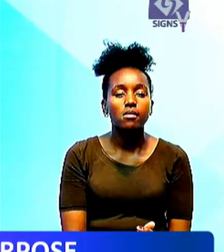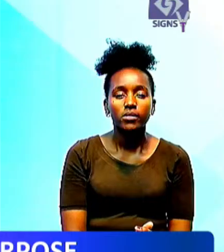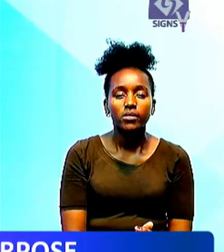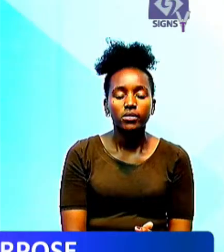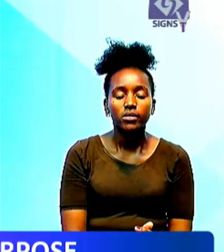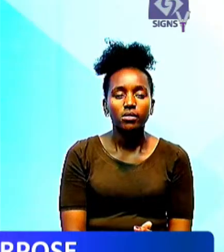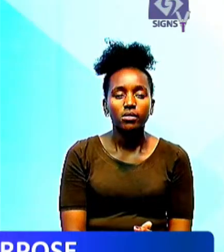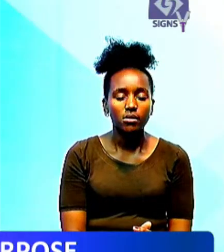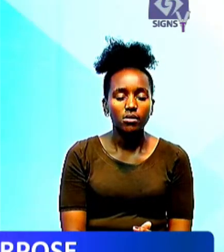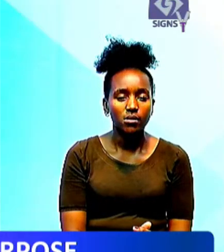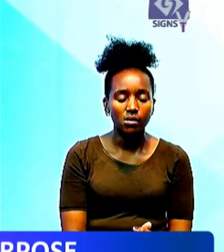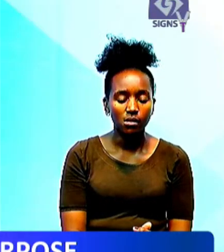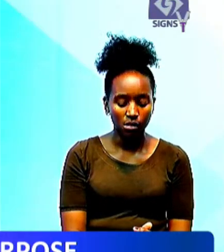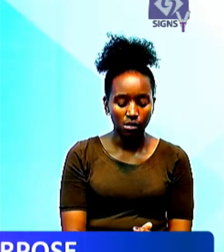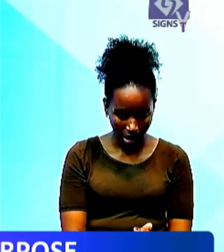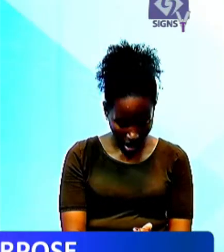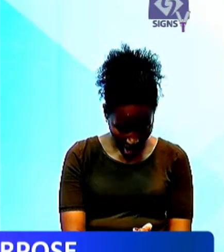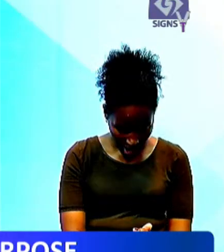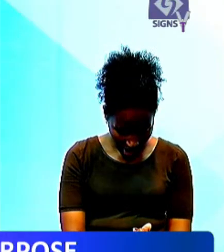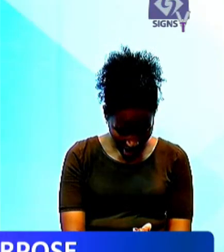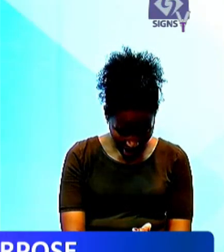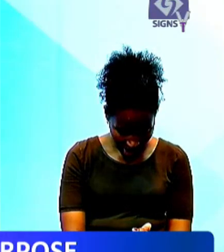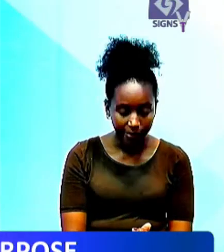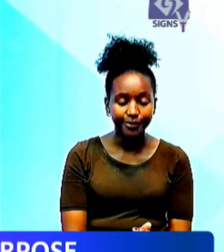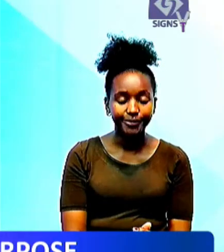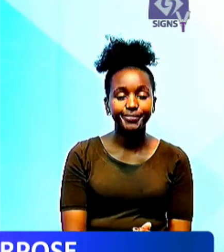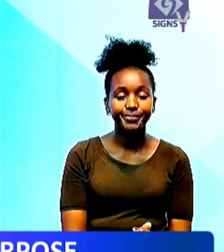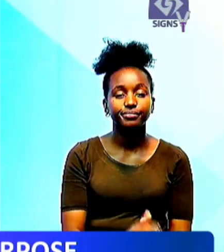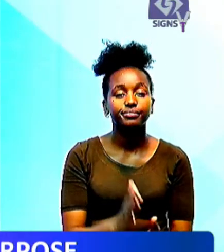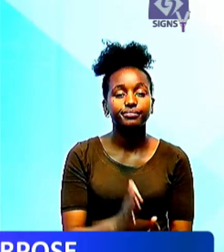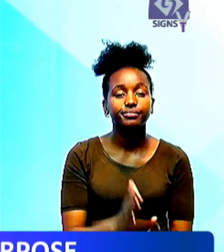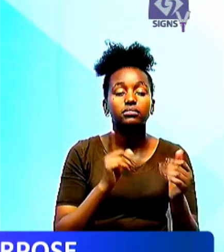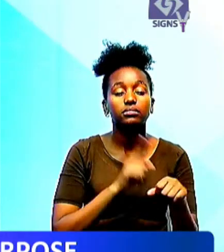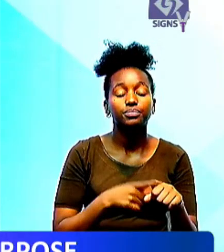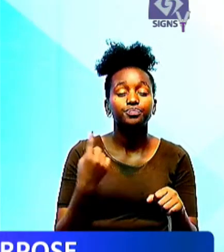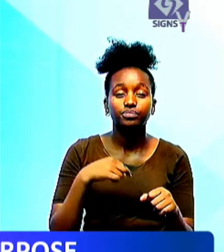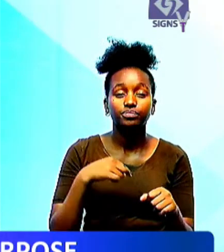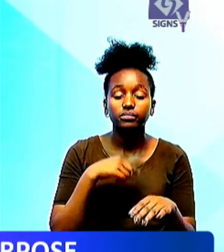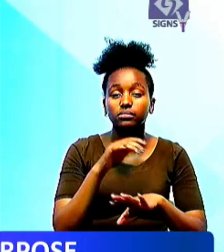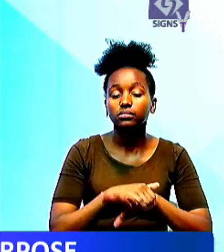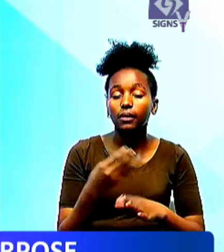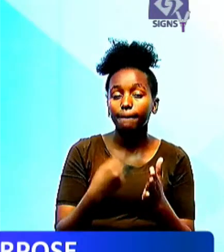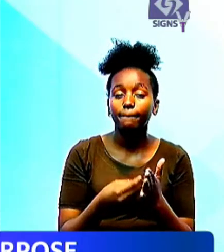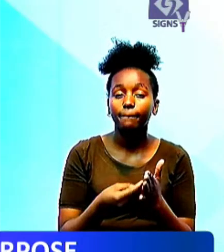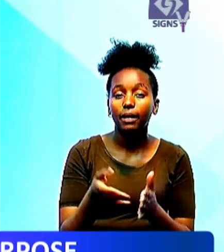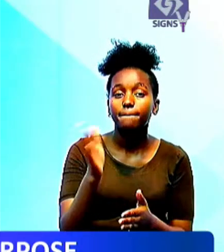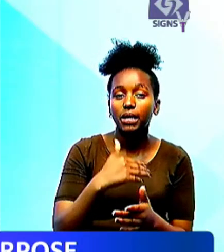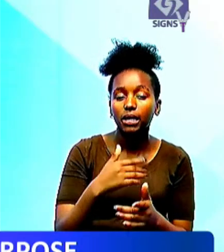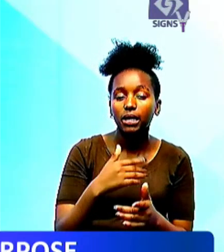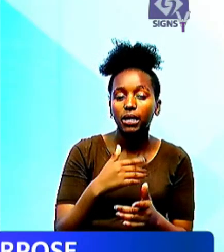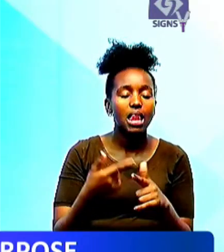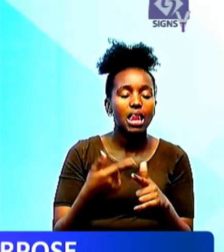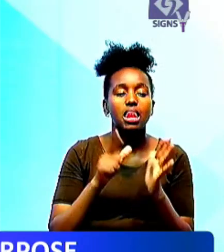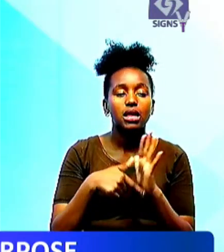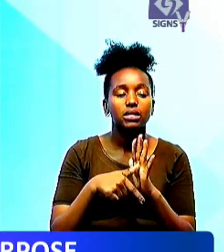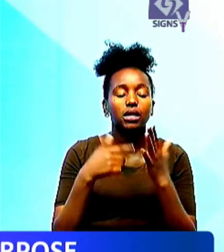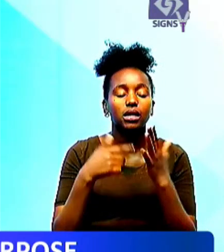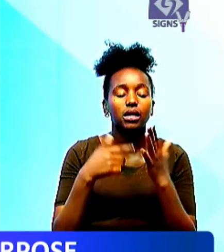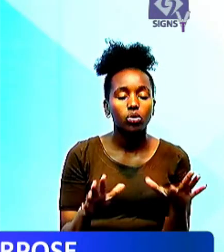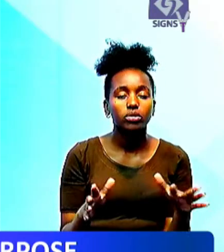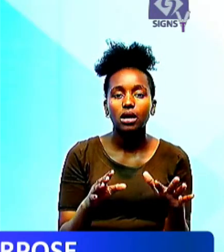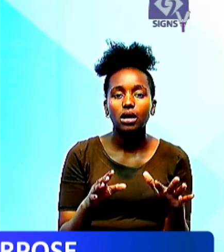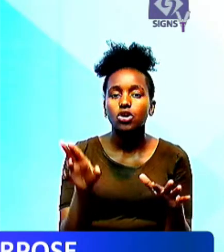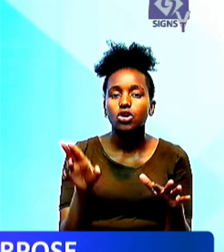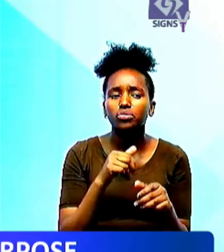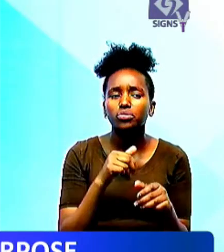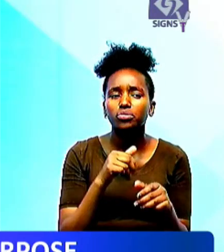in the process of this money, when we are raising the money coming back, that's where the money we hear that was lost and money was not utilized